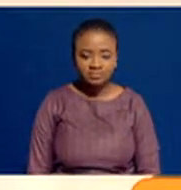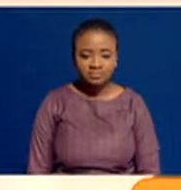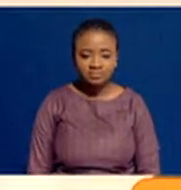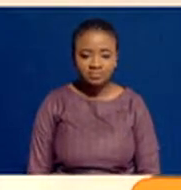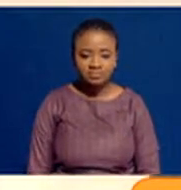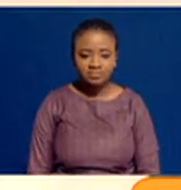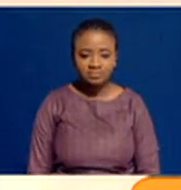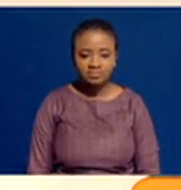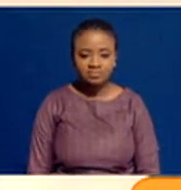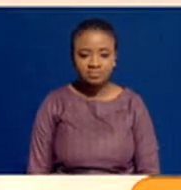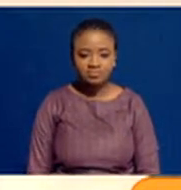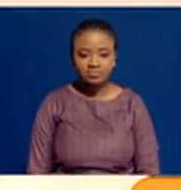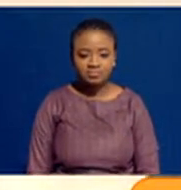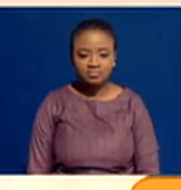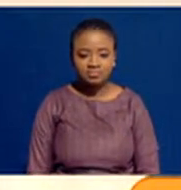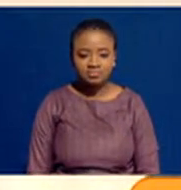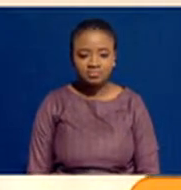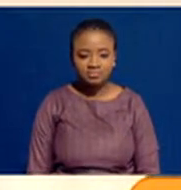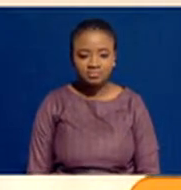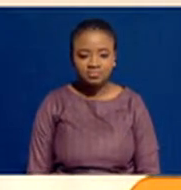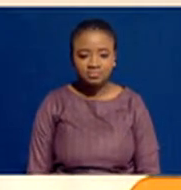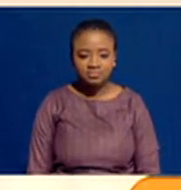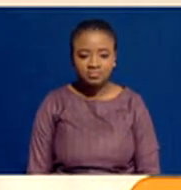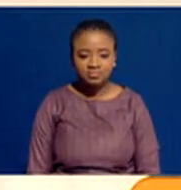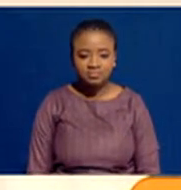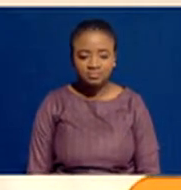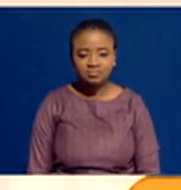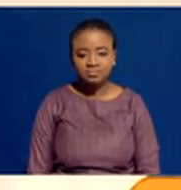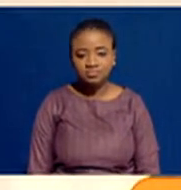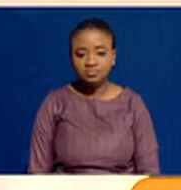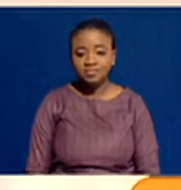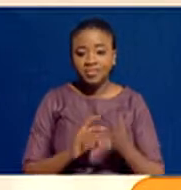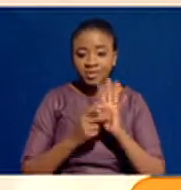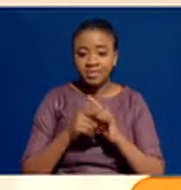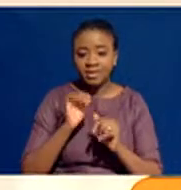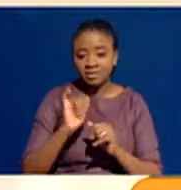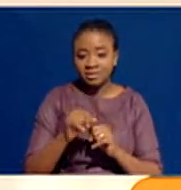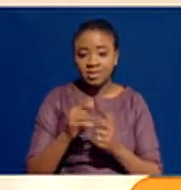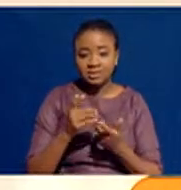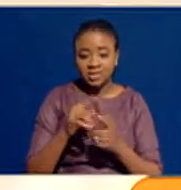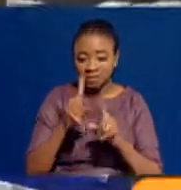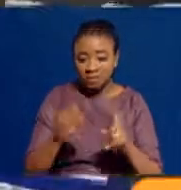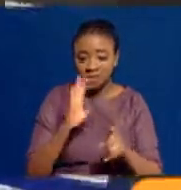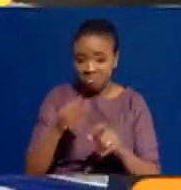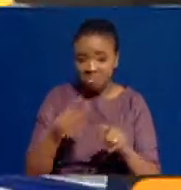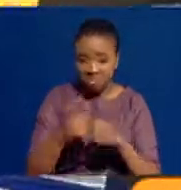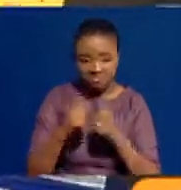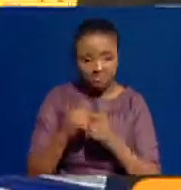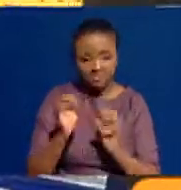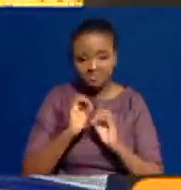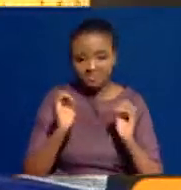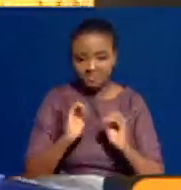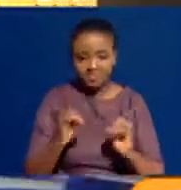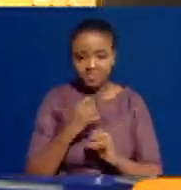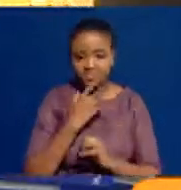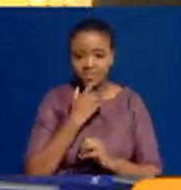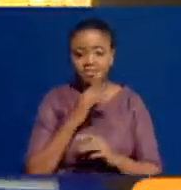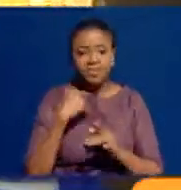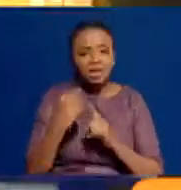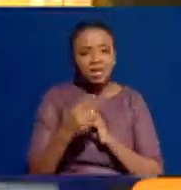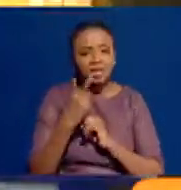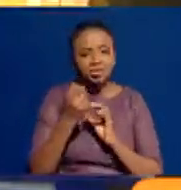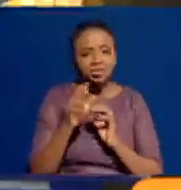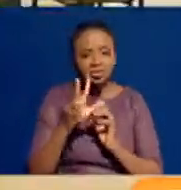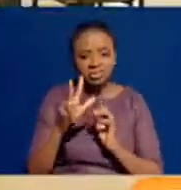thing that will be able to compromise the integrity of this national exam. In 2023, the Ministry